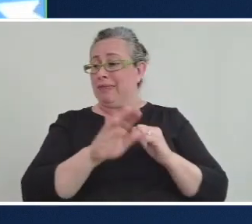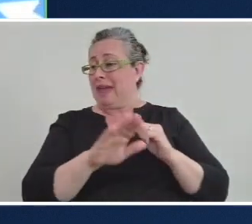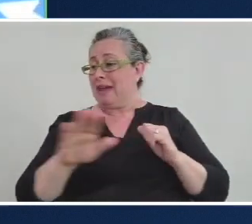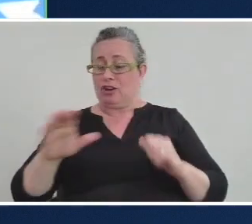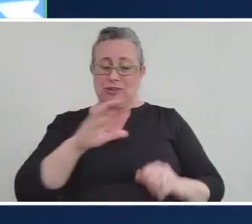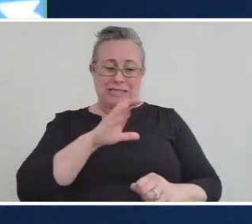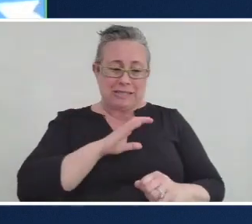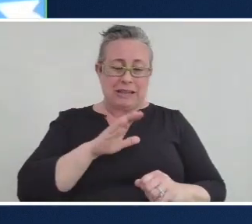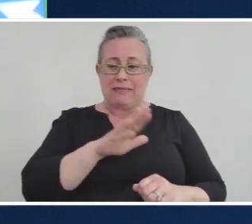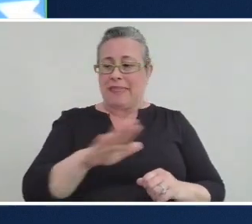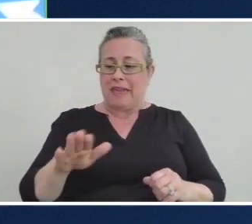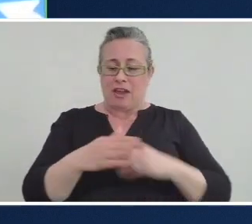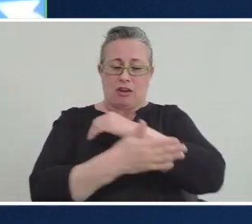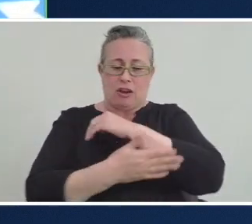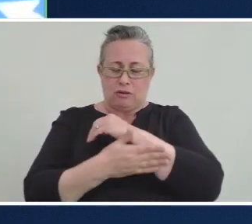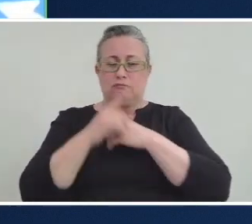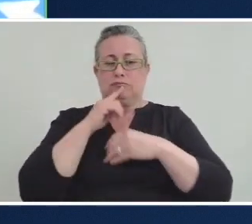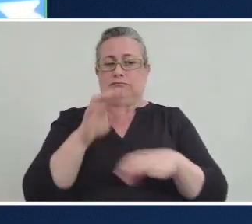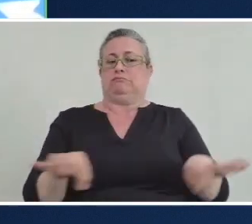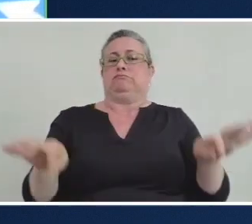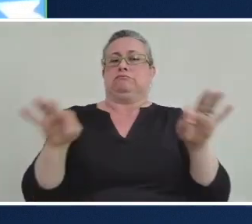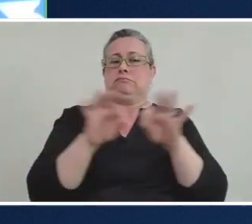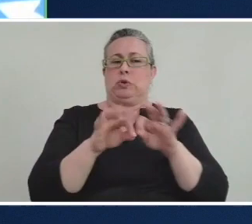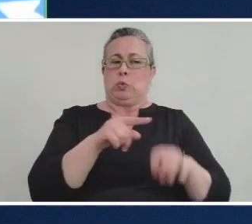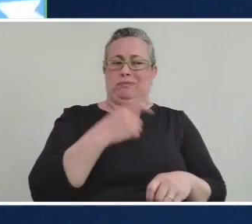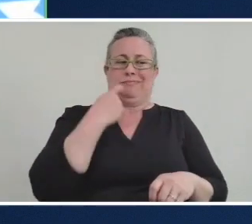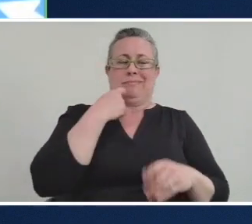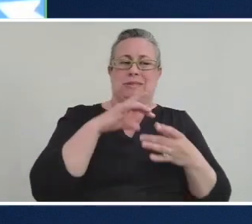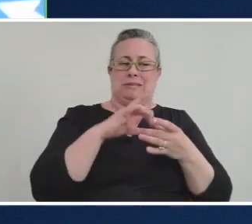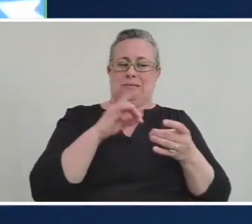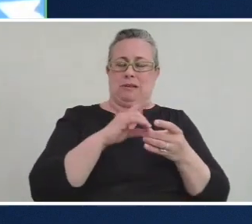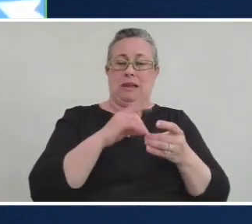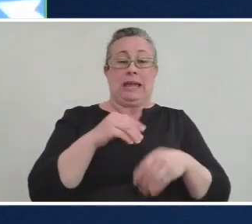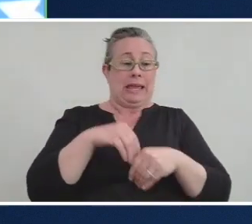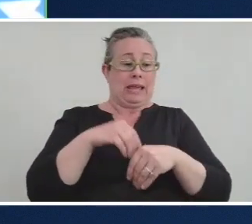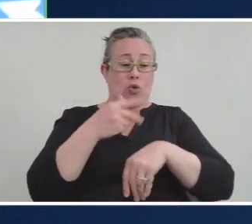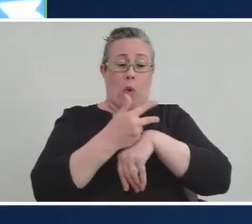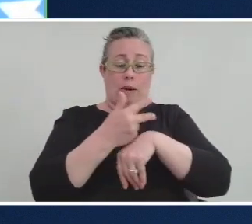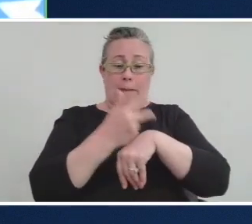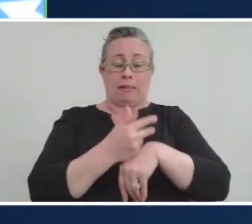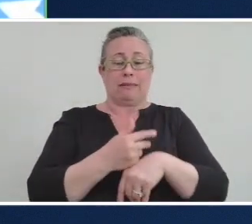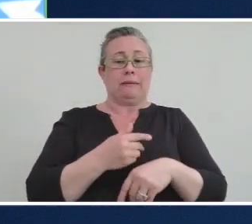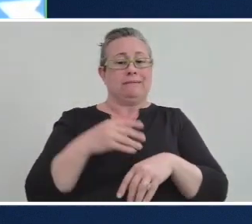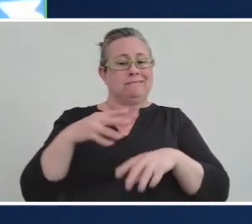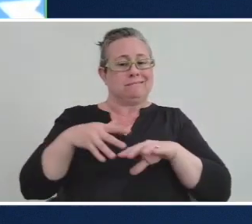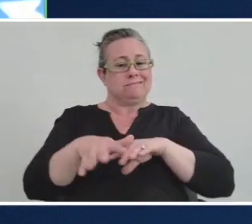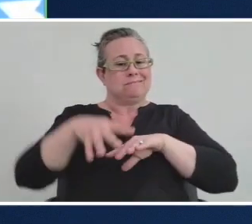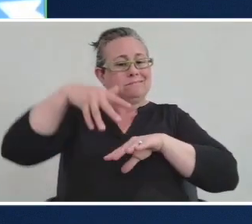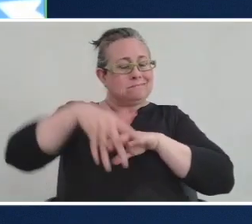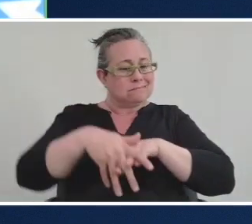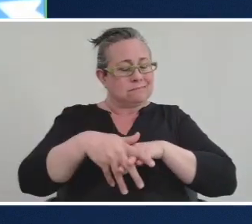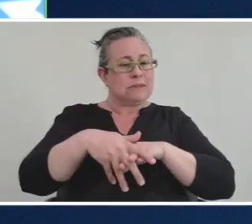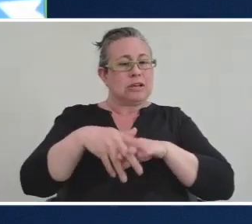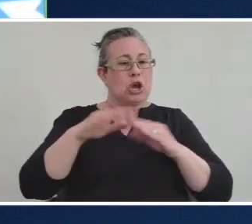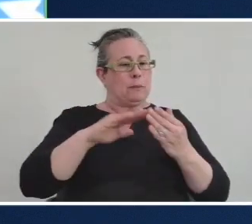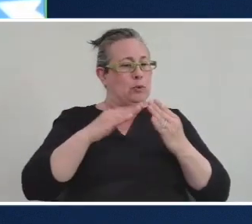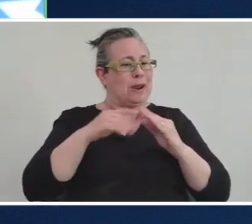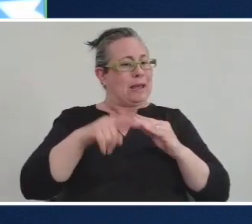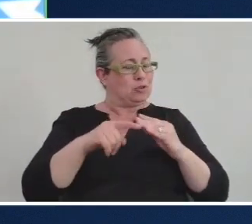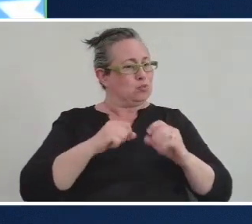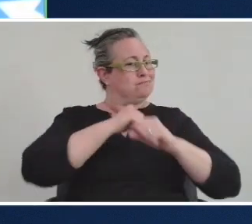is key. As you said before, in Guatemala, the indigenous community had to defend the election in Guatemala